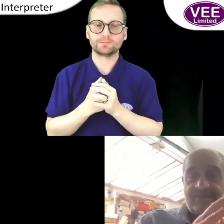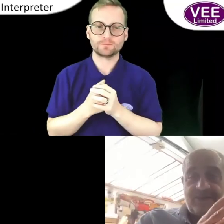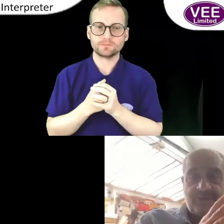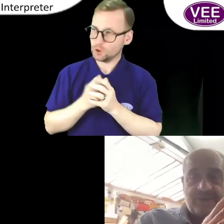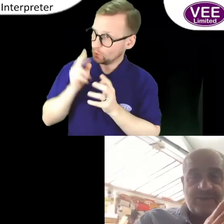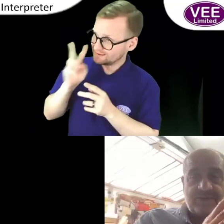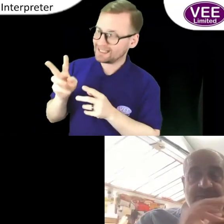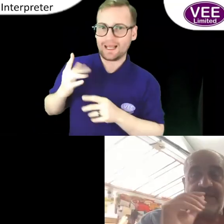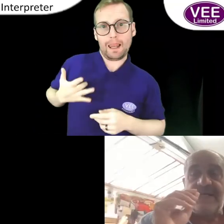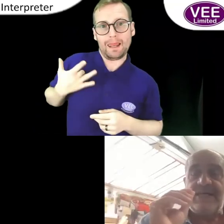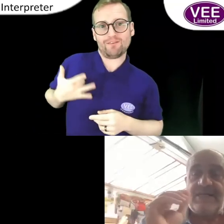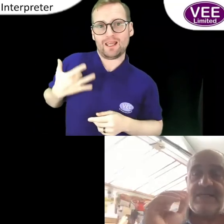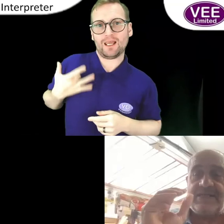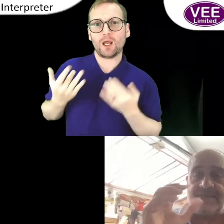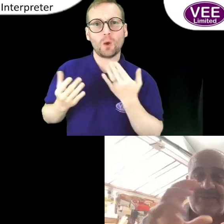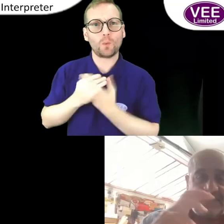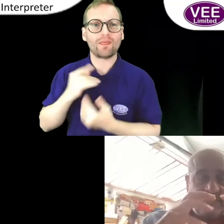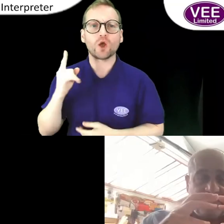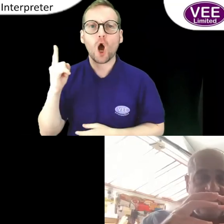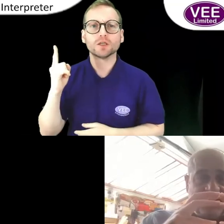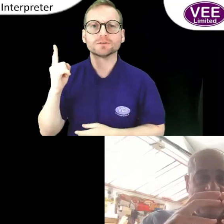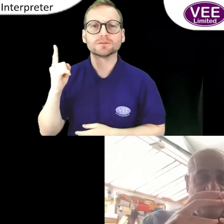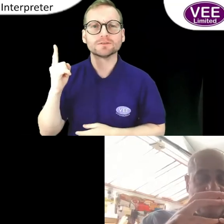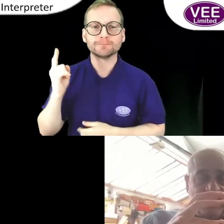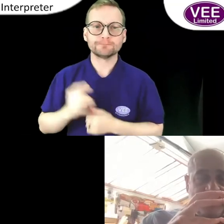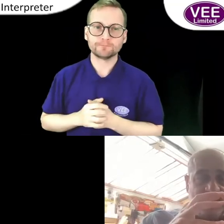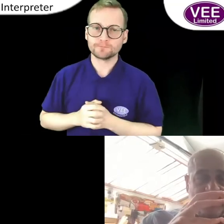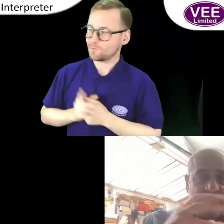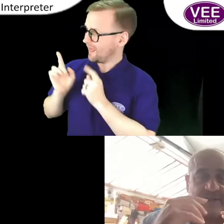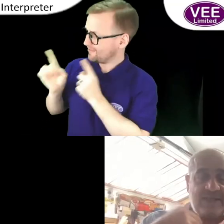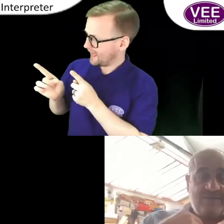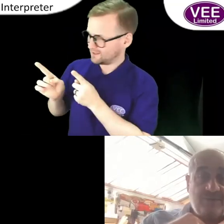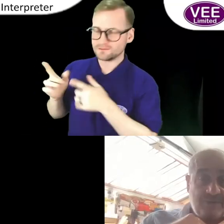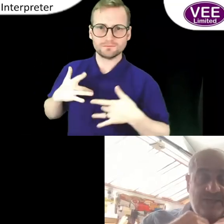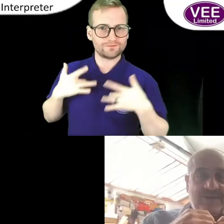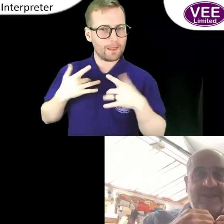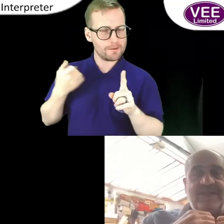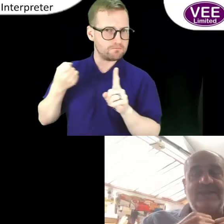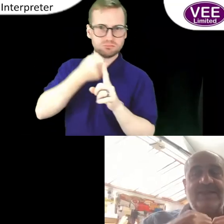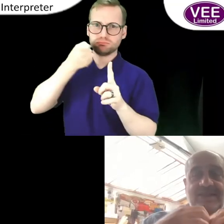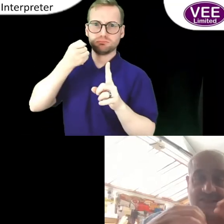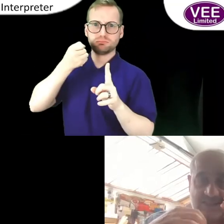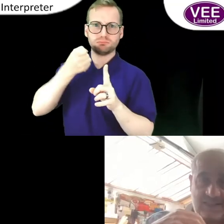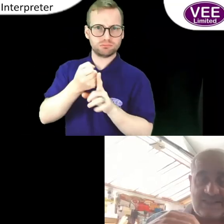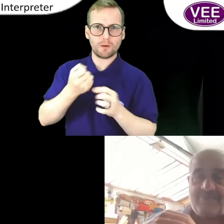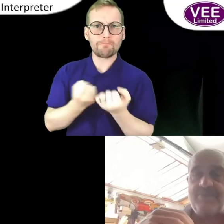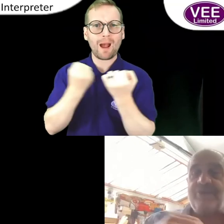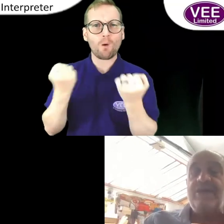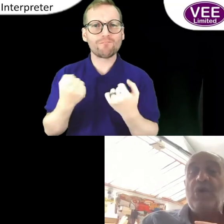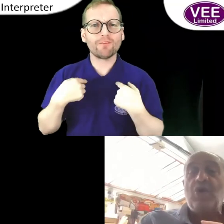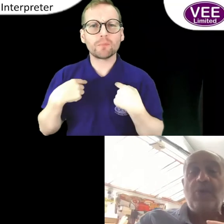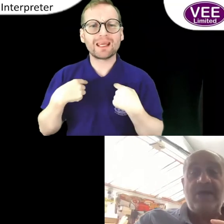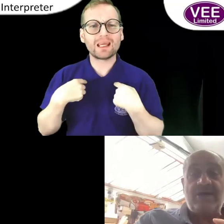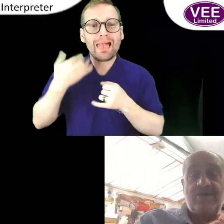in Living with God. And this was quite a very, very powerful thing for me to see that this is the last